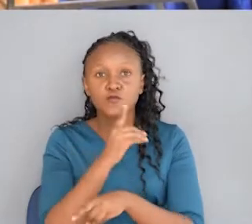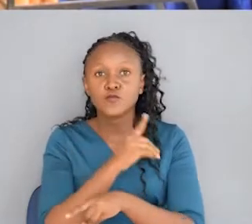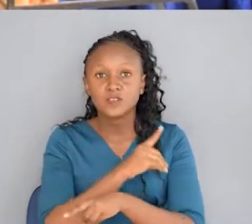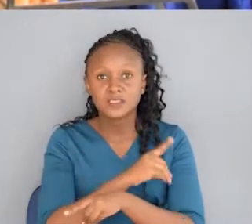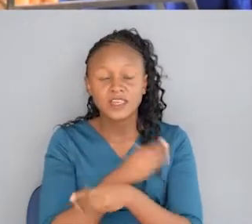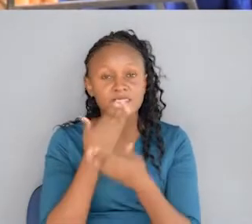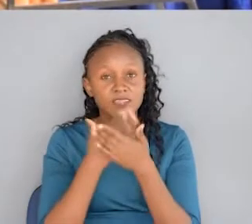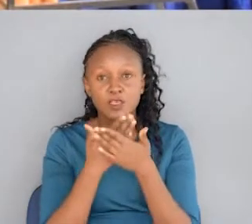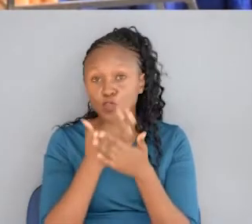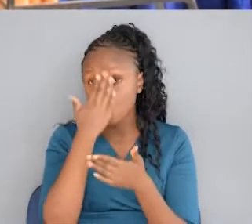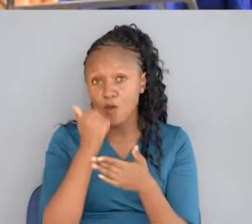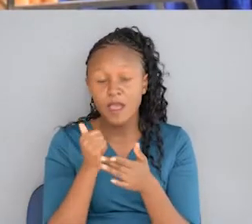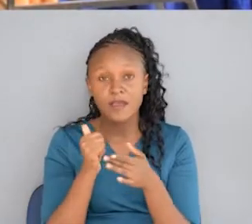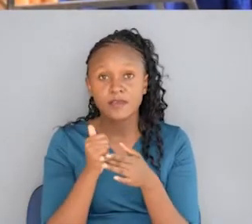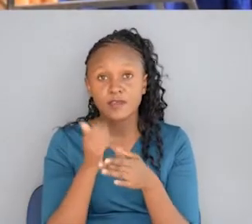it.